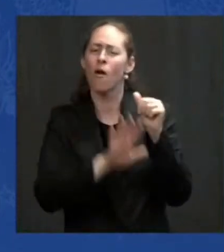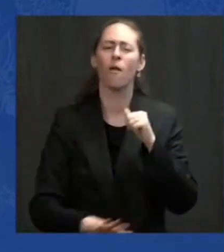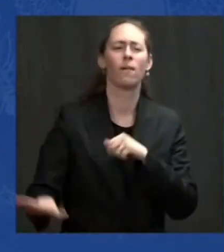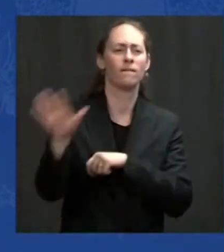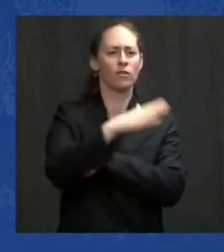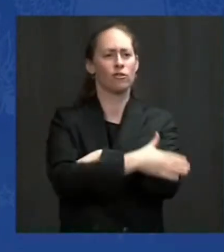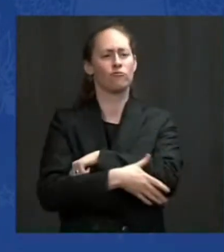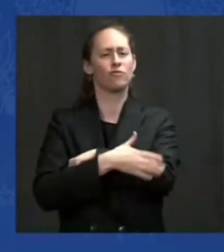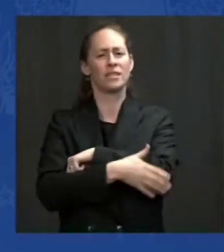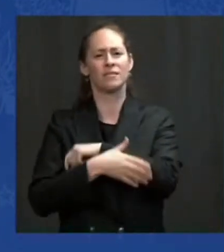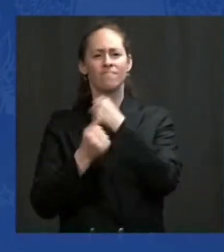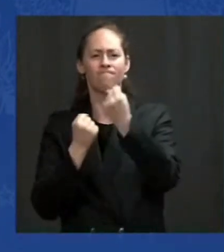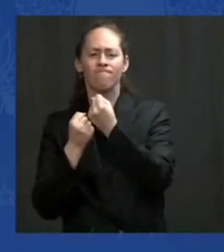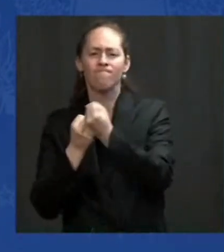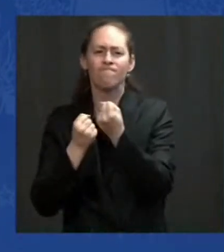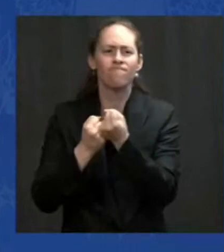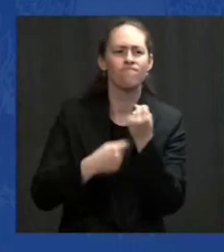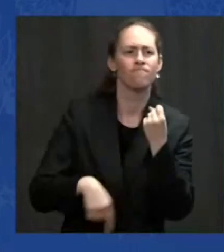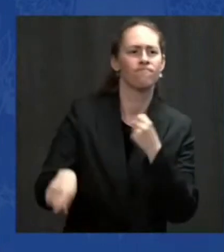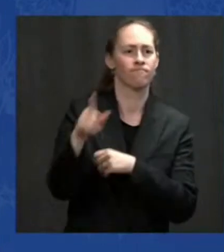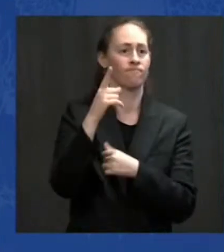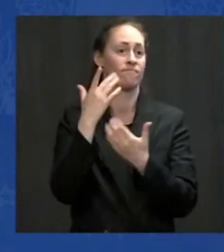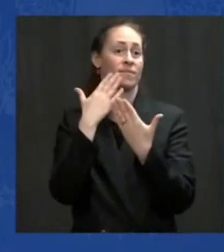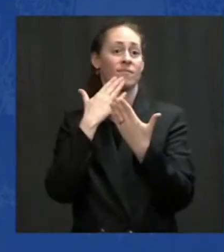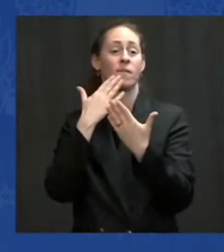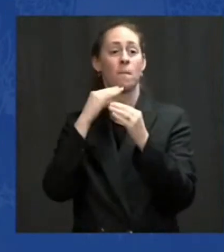more than 182